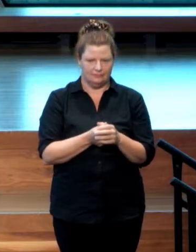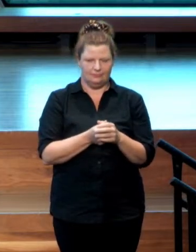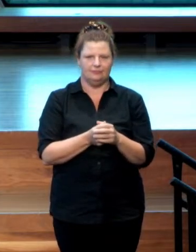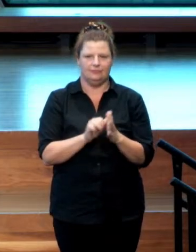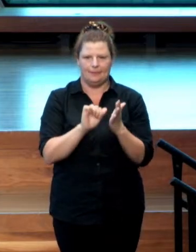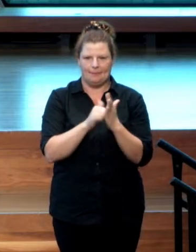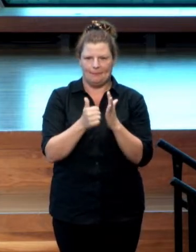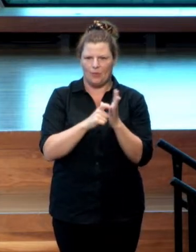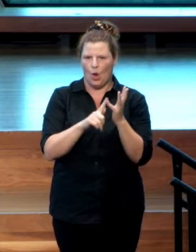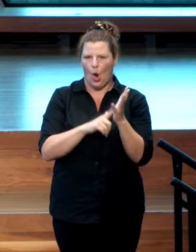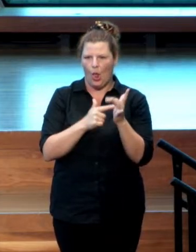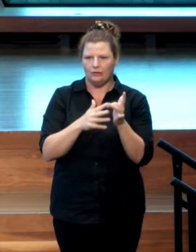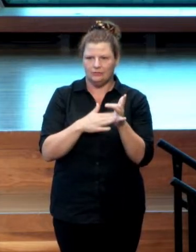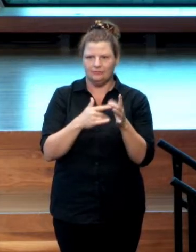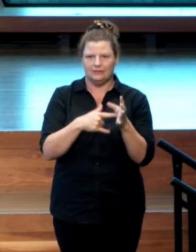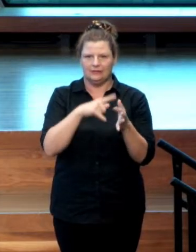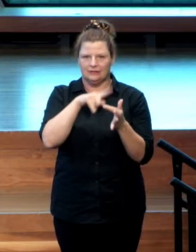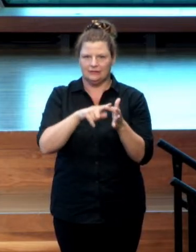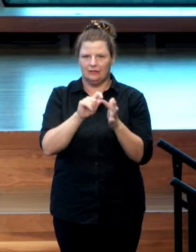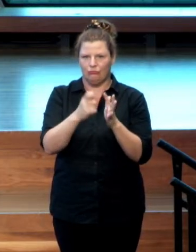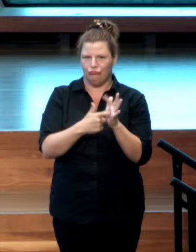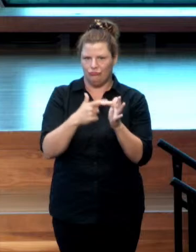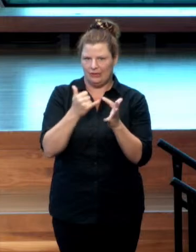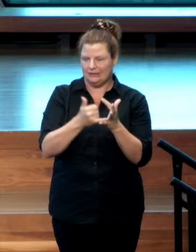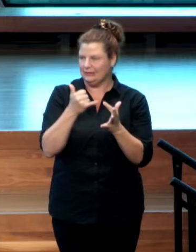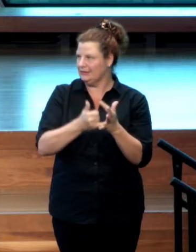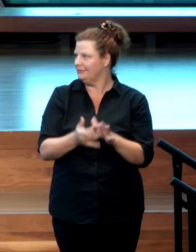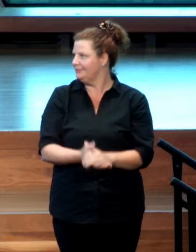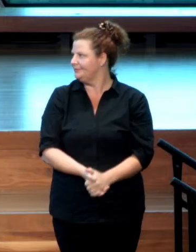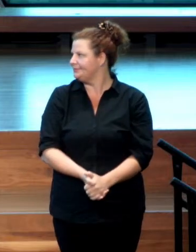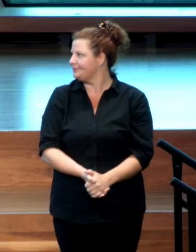Press. Steve, would you?